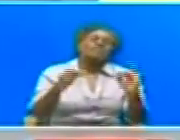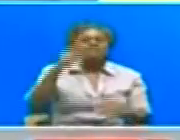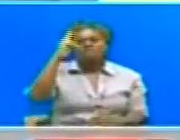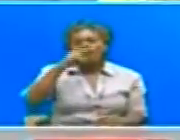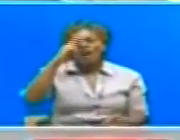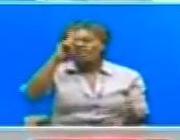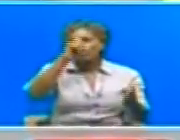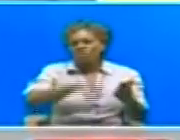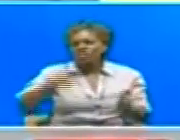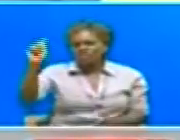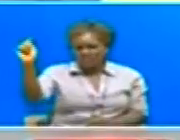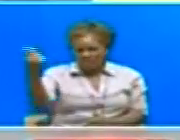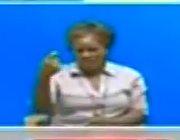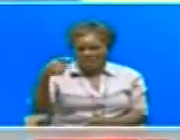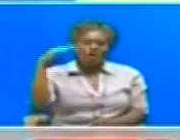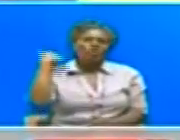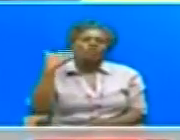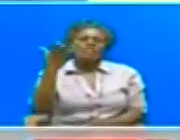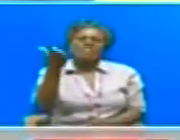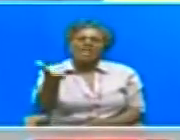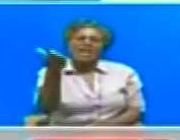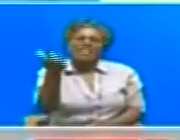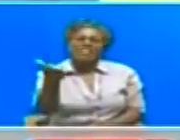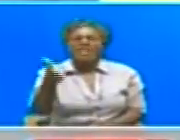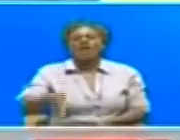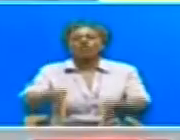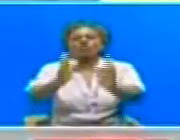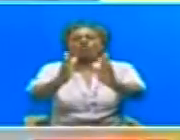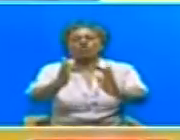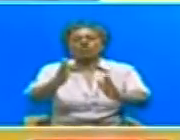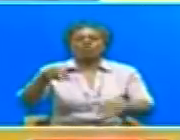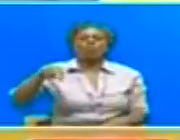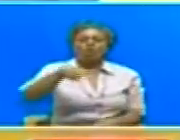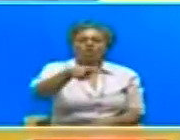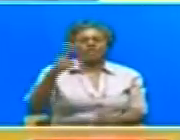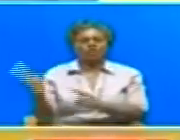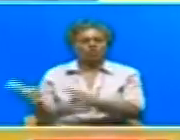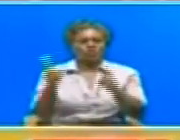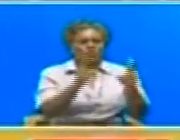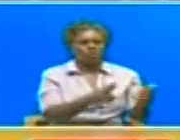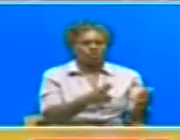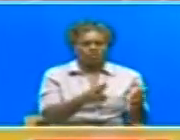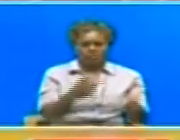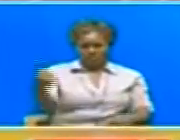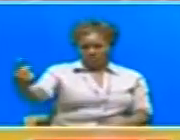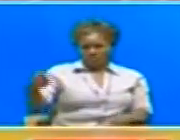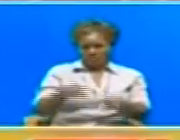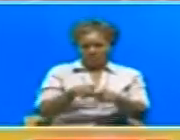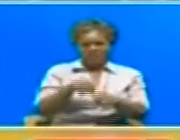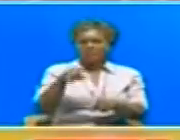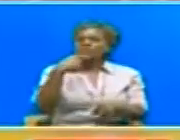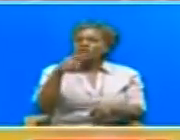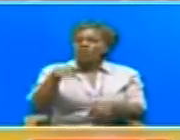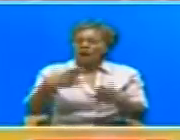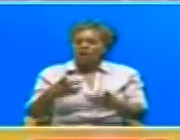funny thing with Kenya, like, don't look for the criminals on the street. Criminals are wearing suit nowadays. Mm. Yeah. They look like you and me. They even tell you how to run